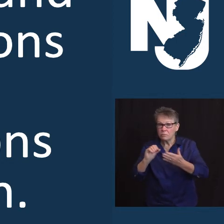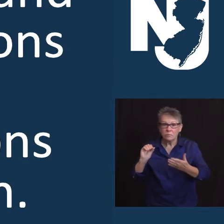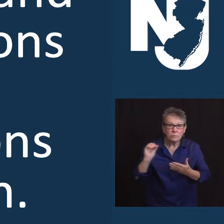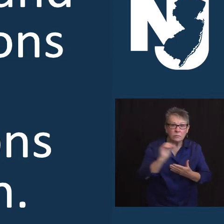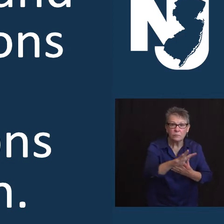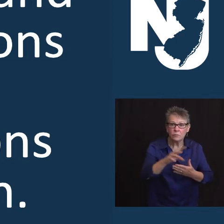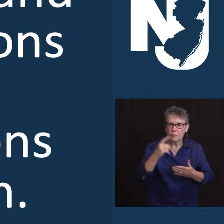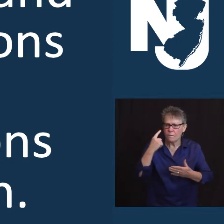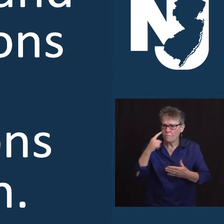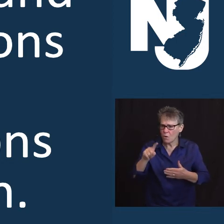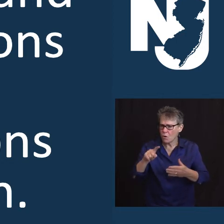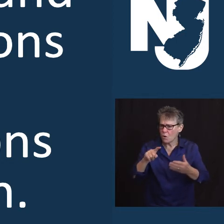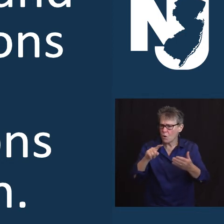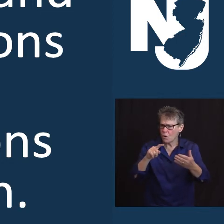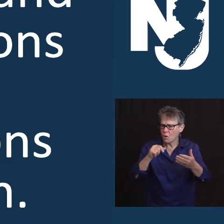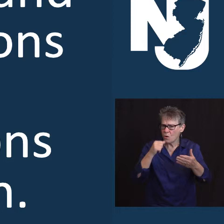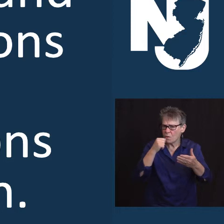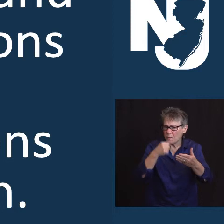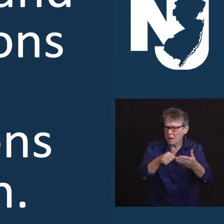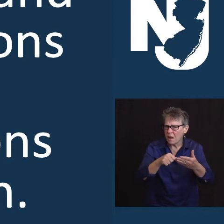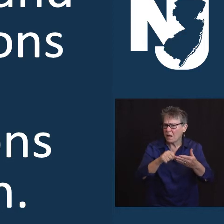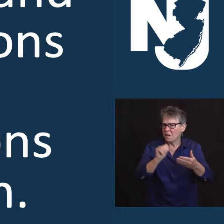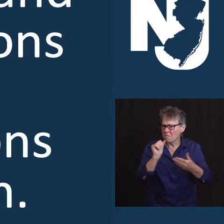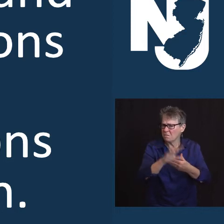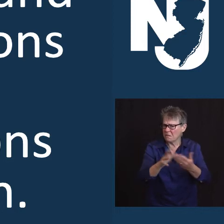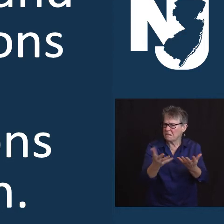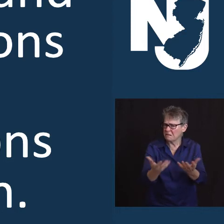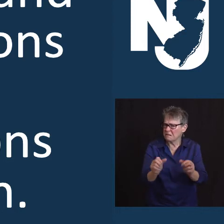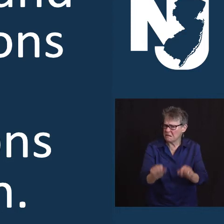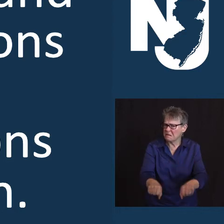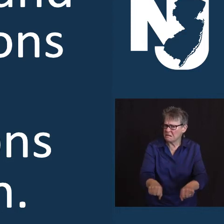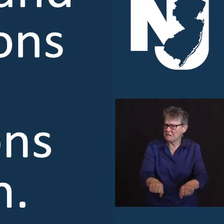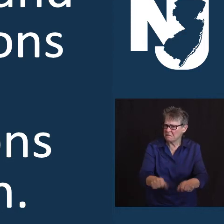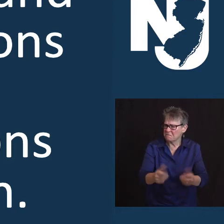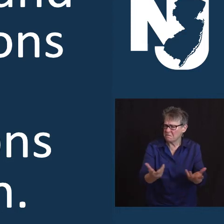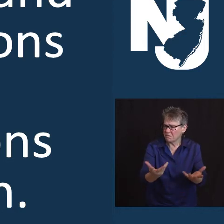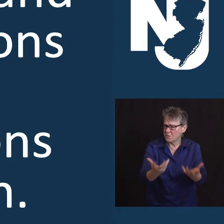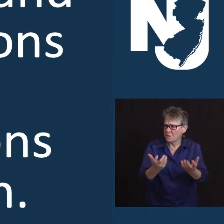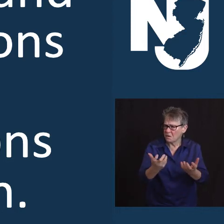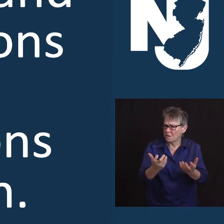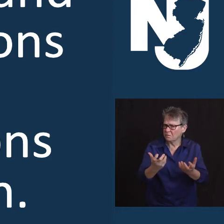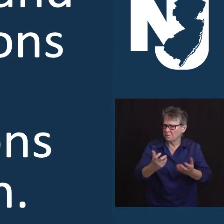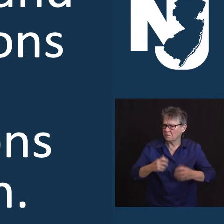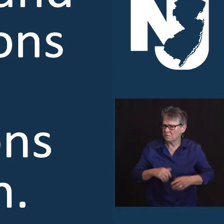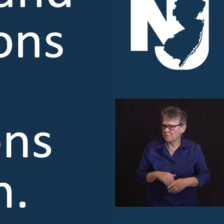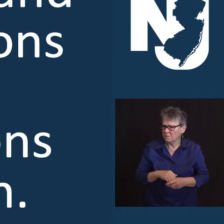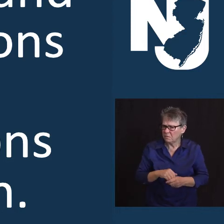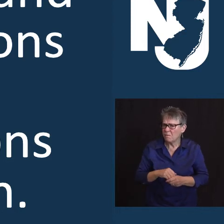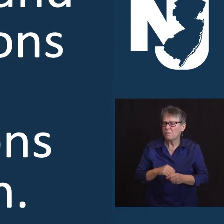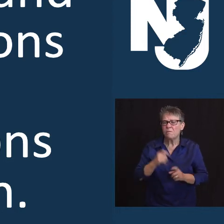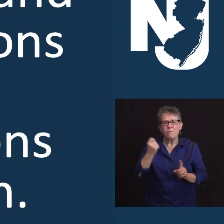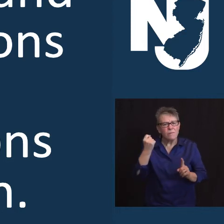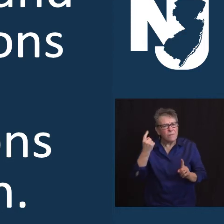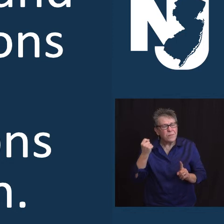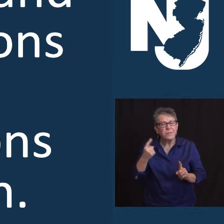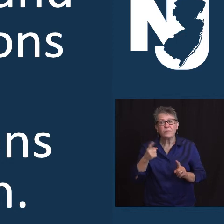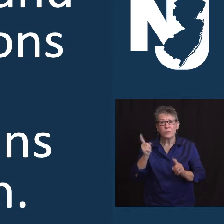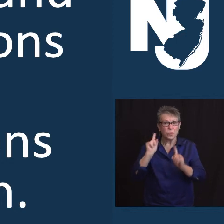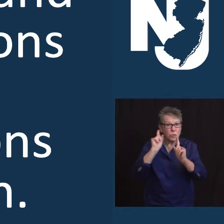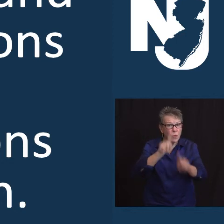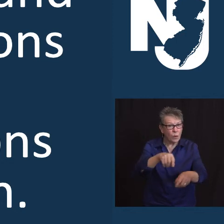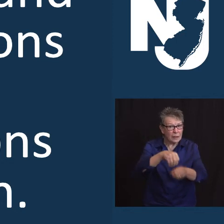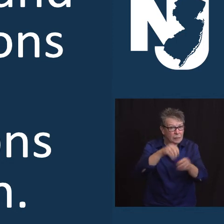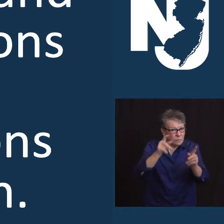safety protocols, including face coverings, social distancing, and frequent sanitation. We are able to take this step